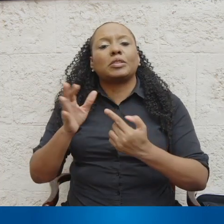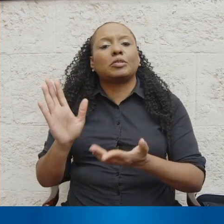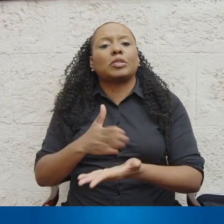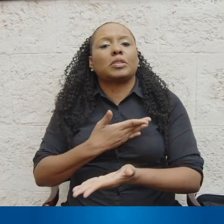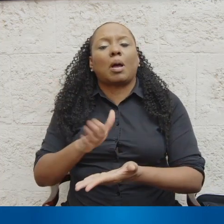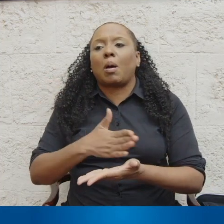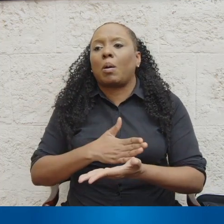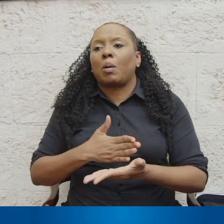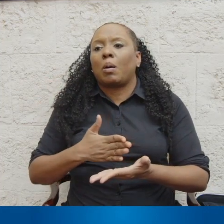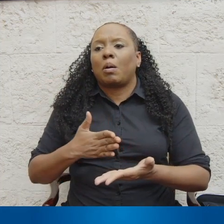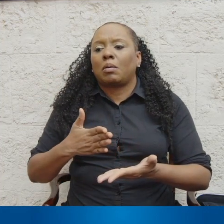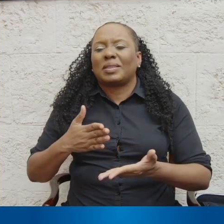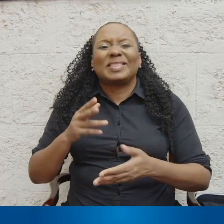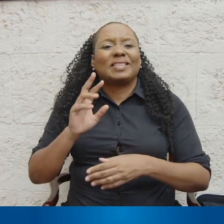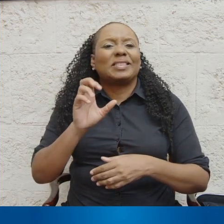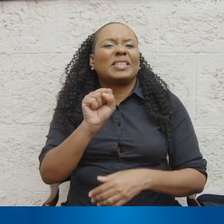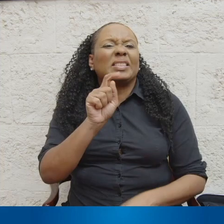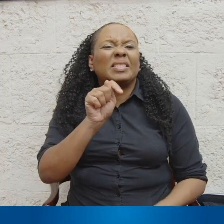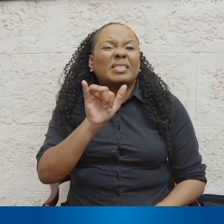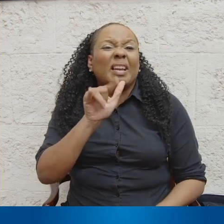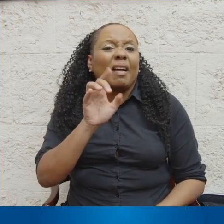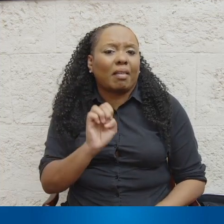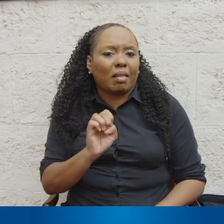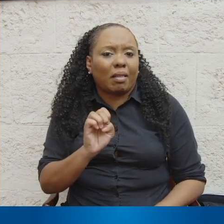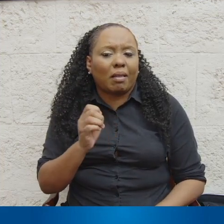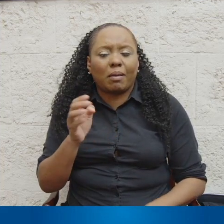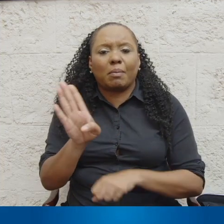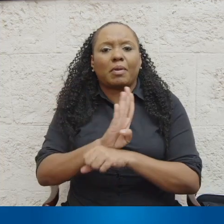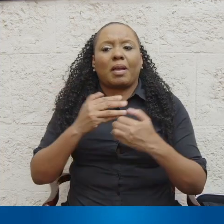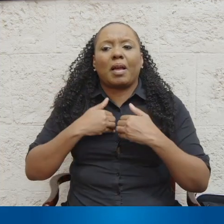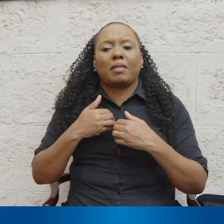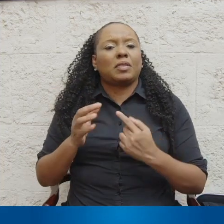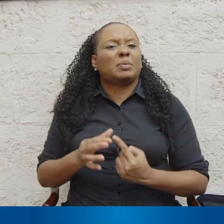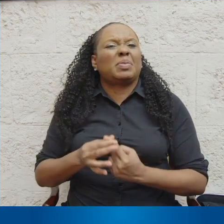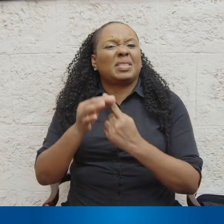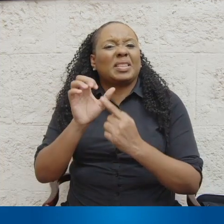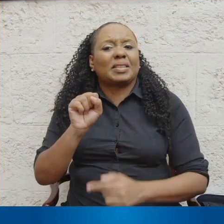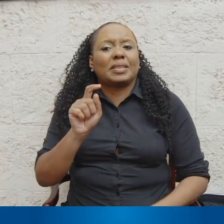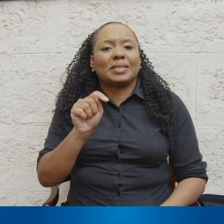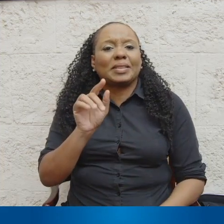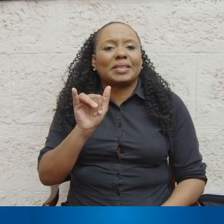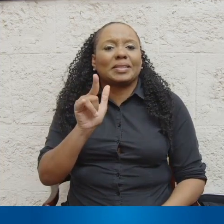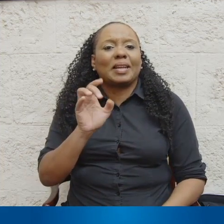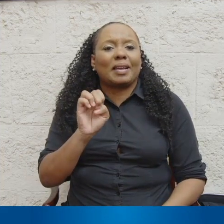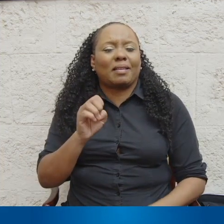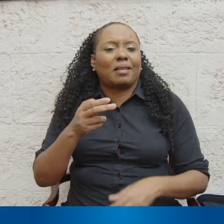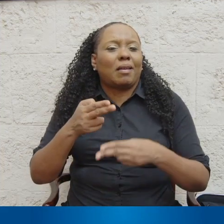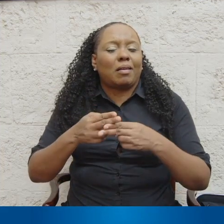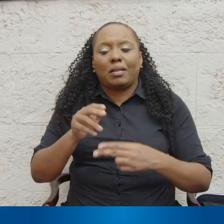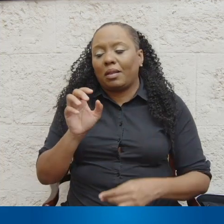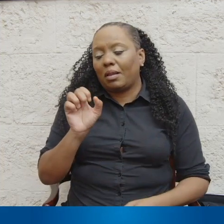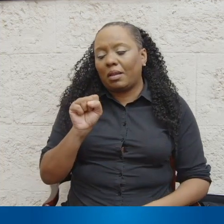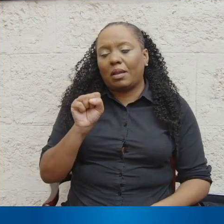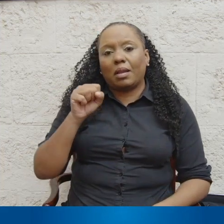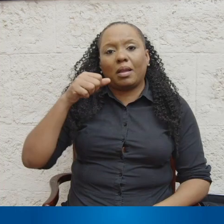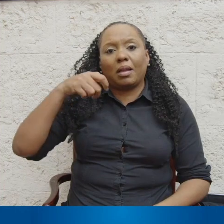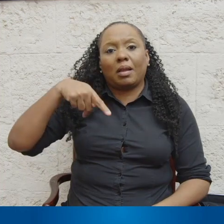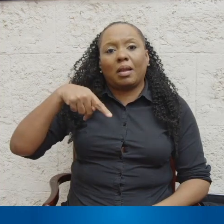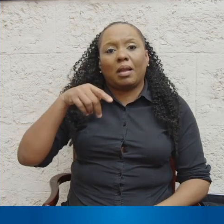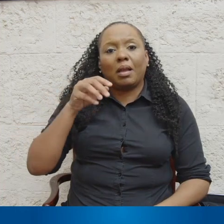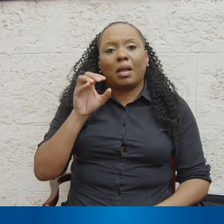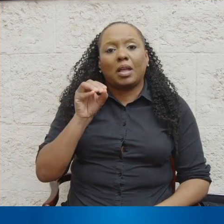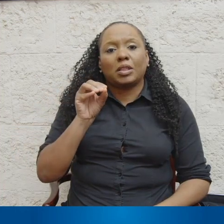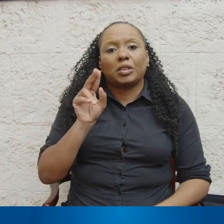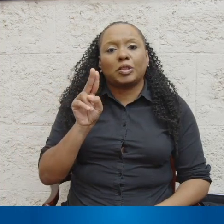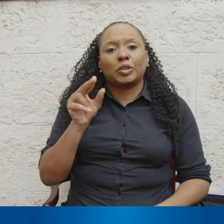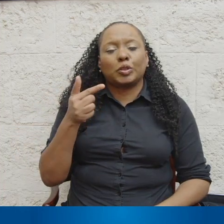capacity within the sector for us to be able to operate and continue to operate, rather, the level of excellence that we